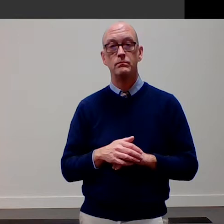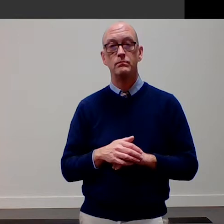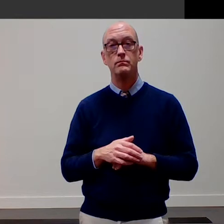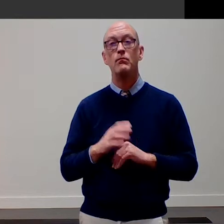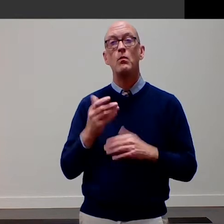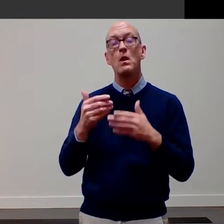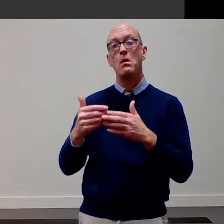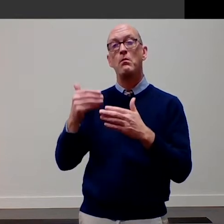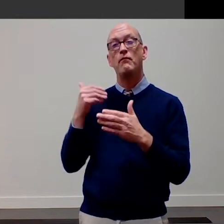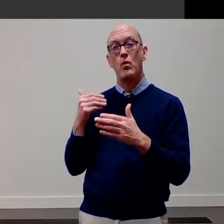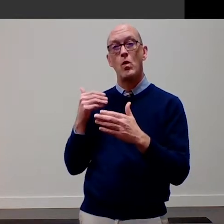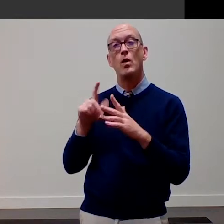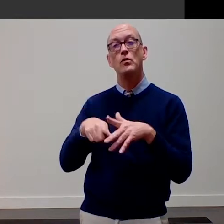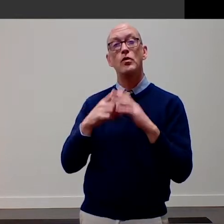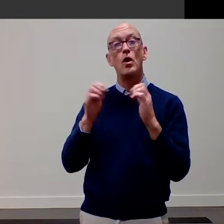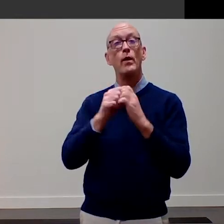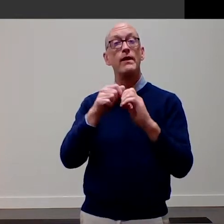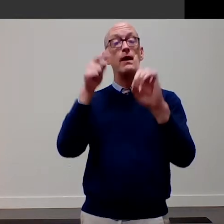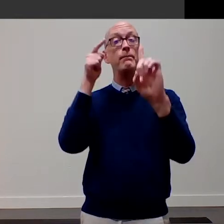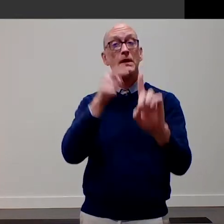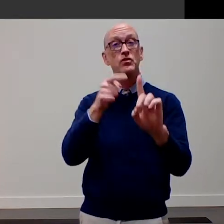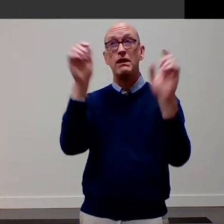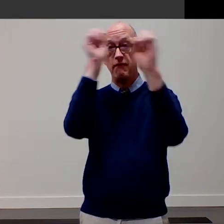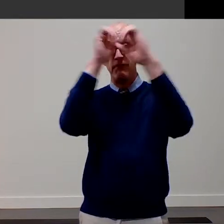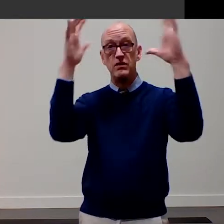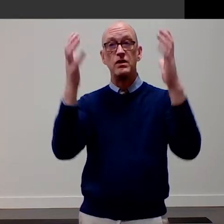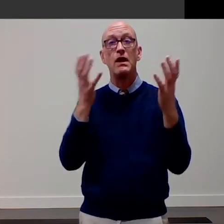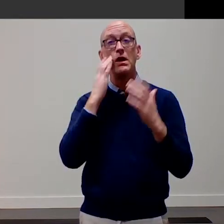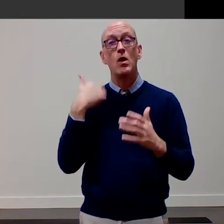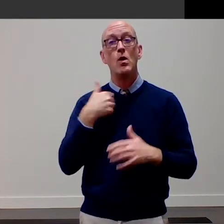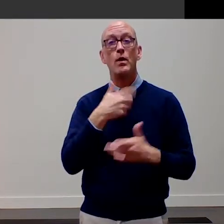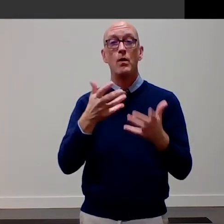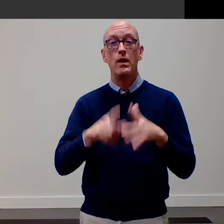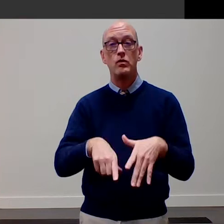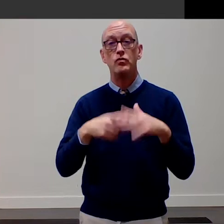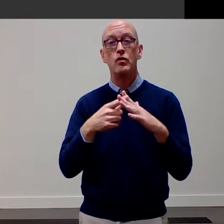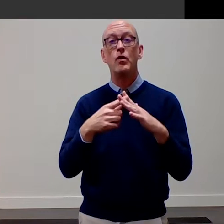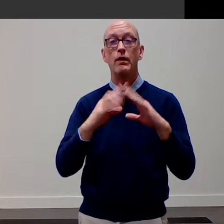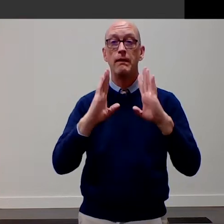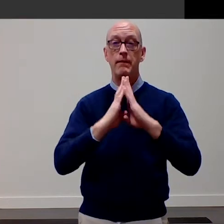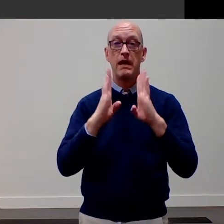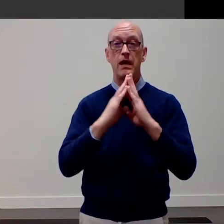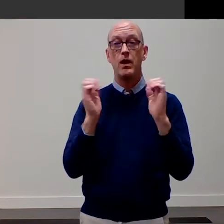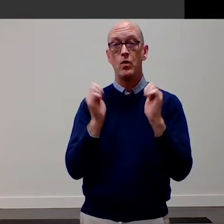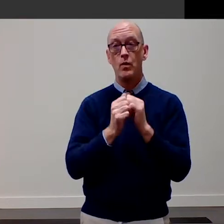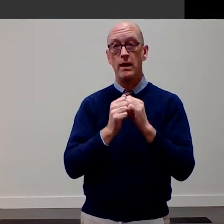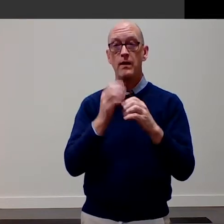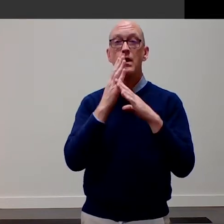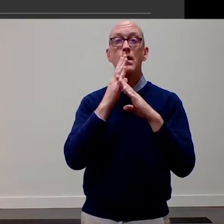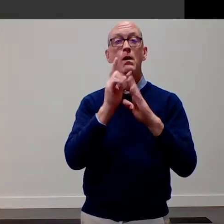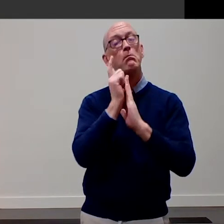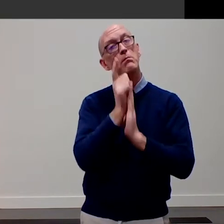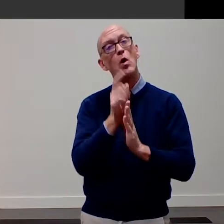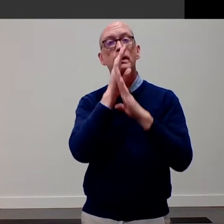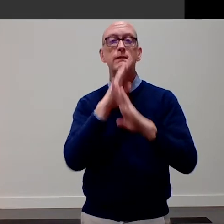Before we start with the mission and vision, I know we wanted to begin tonight's meeting with a moment of